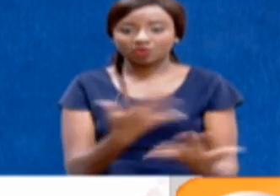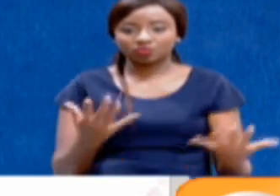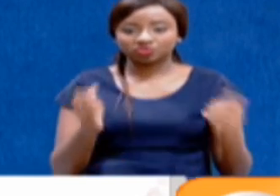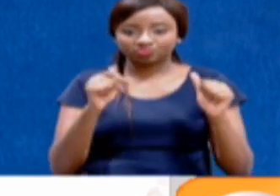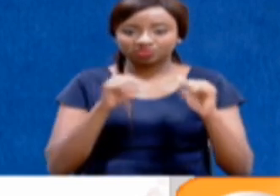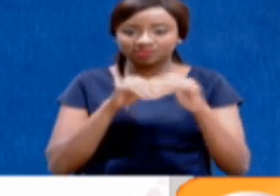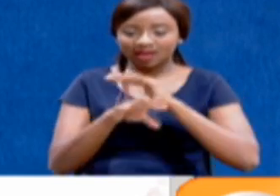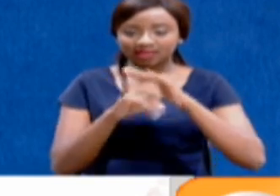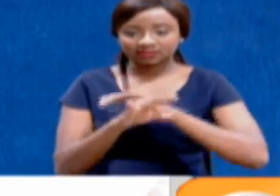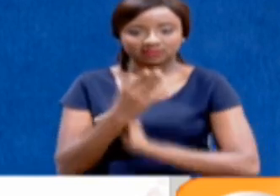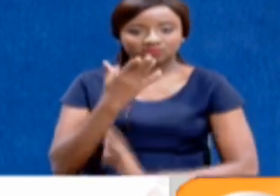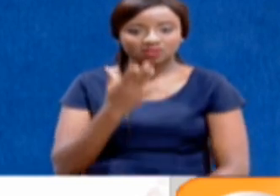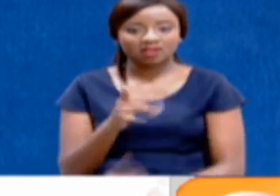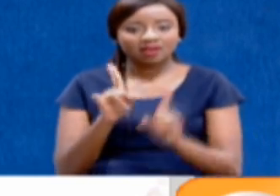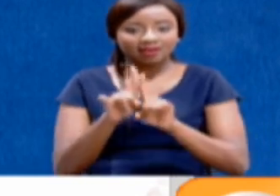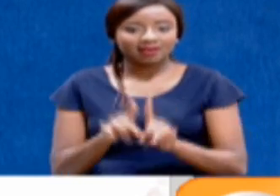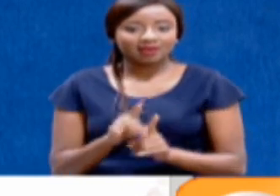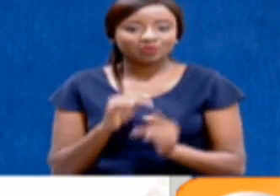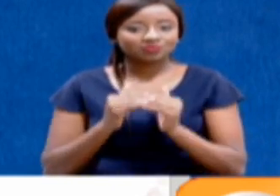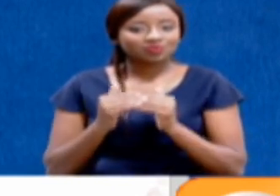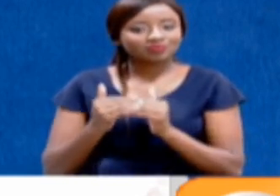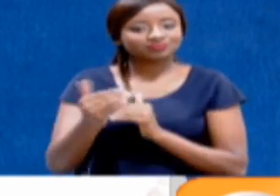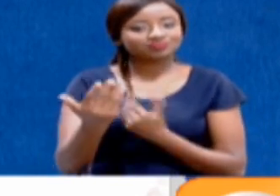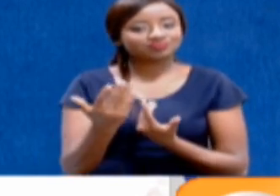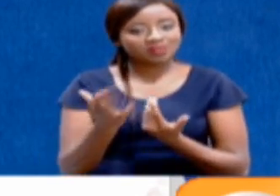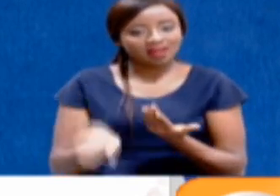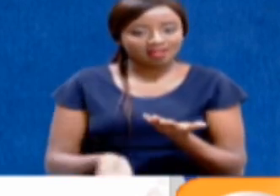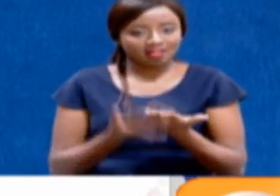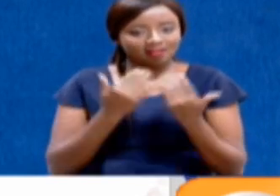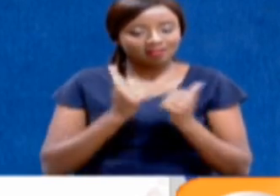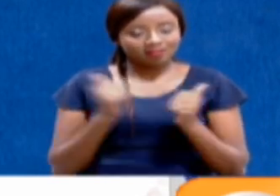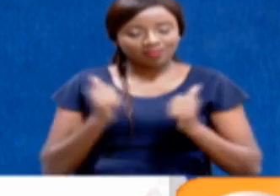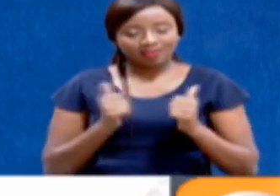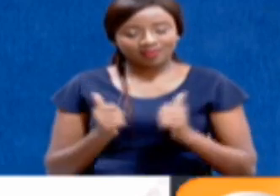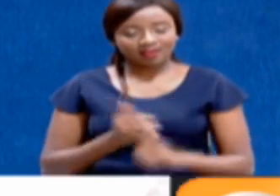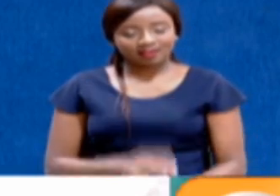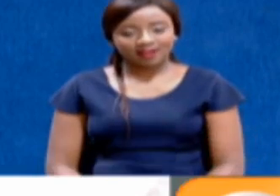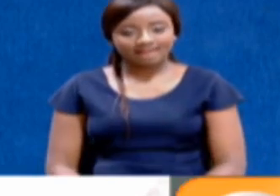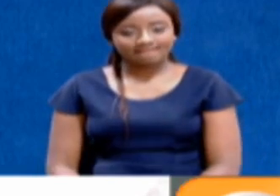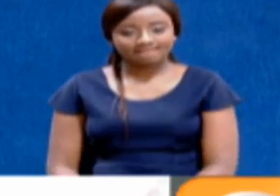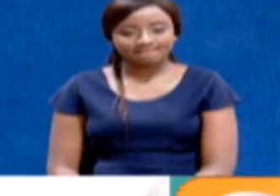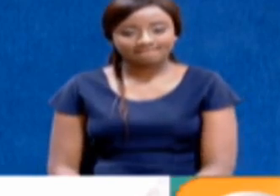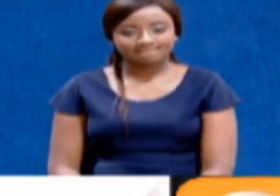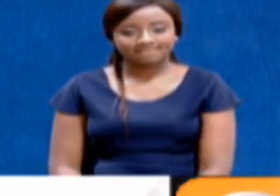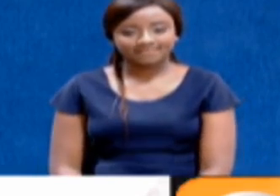that at least there is footfall in the supermarket.